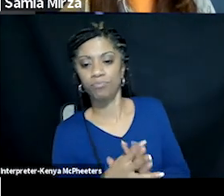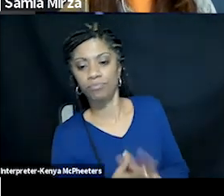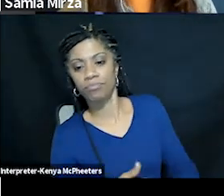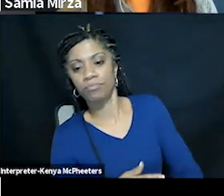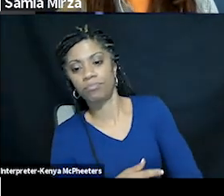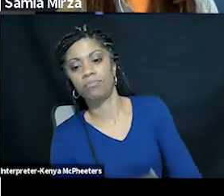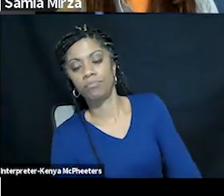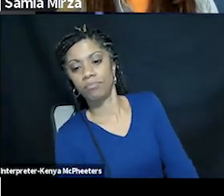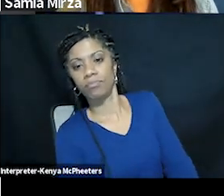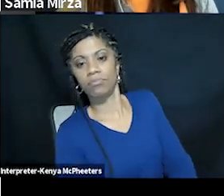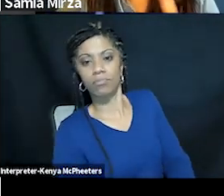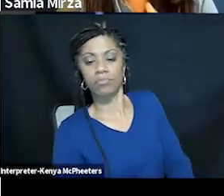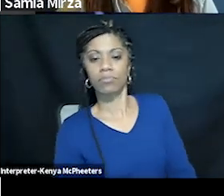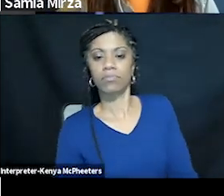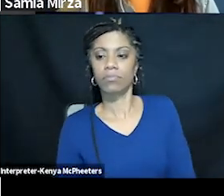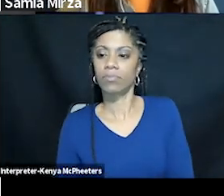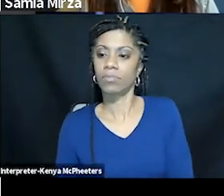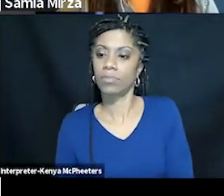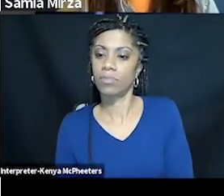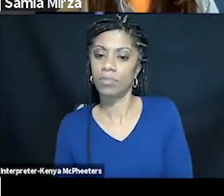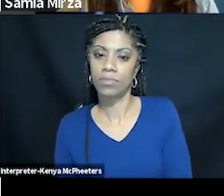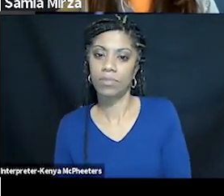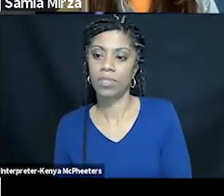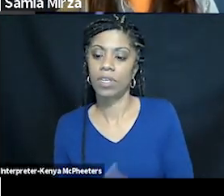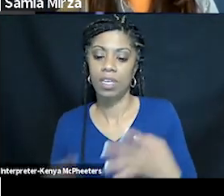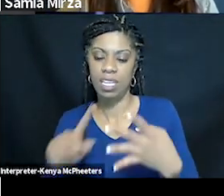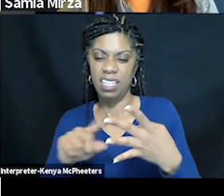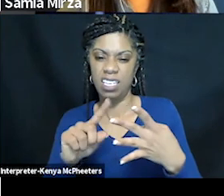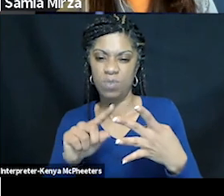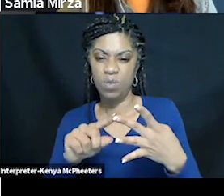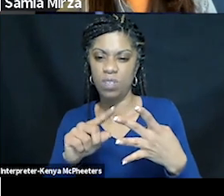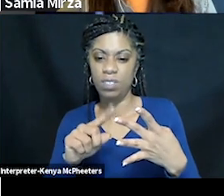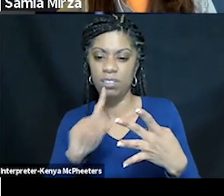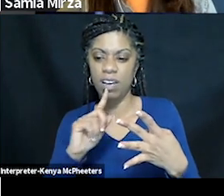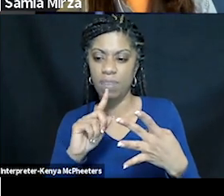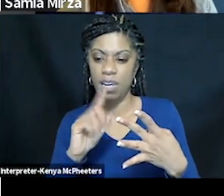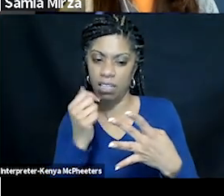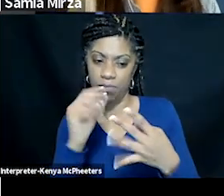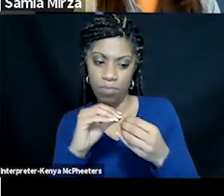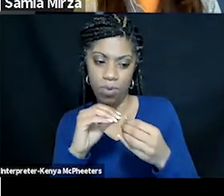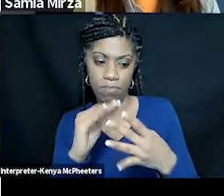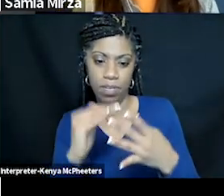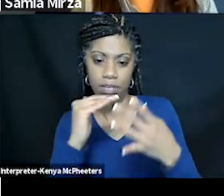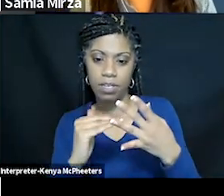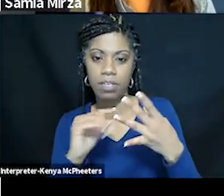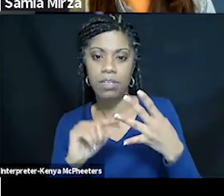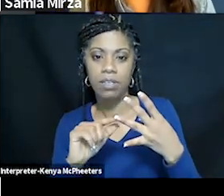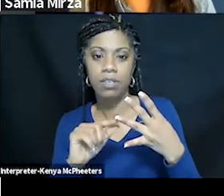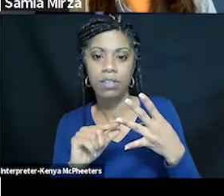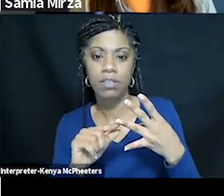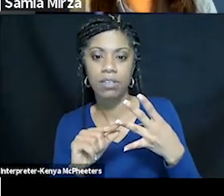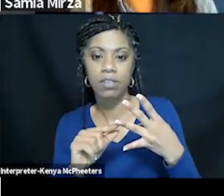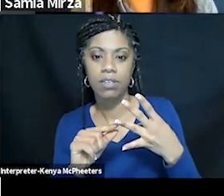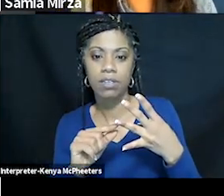out. And we'll dive into the tool section just a little bit more as we go forward. But on the next slide, we